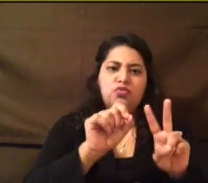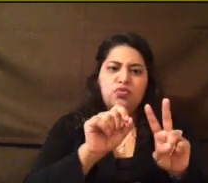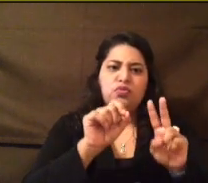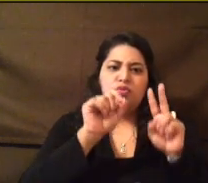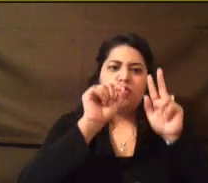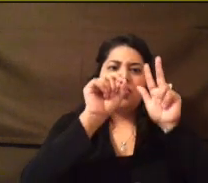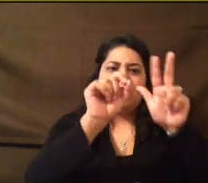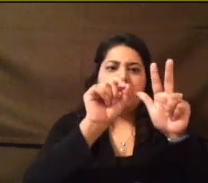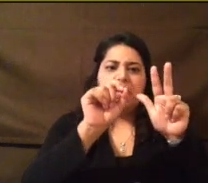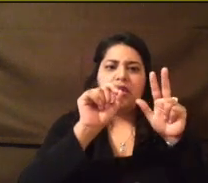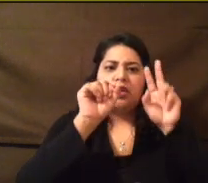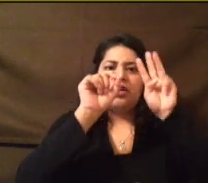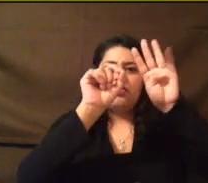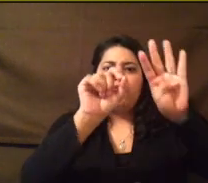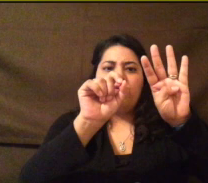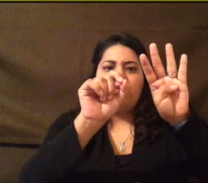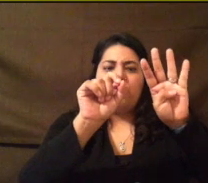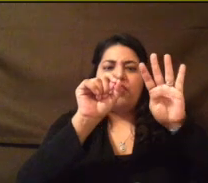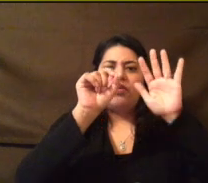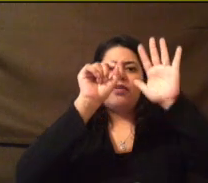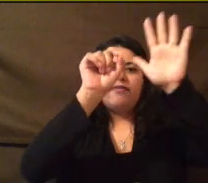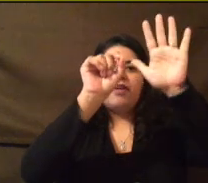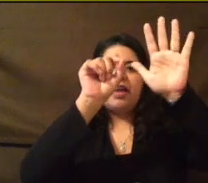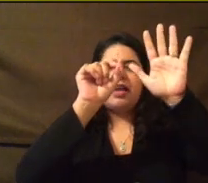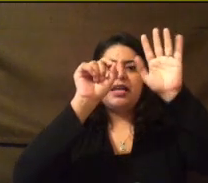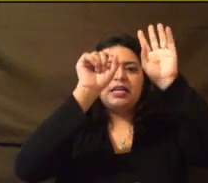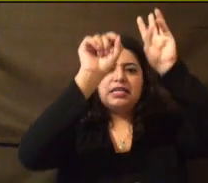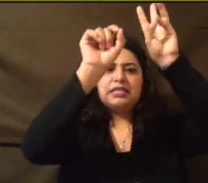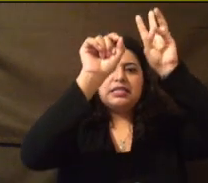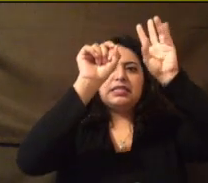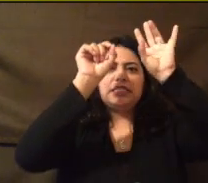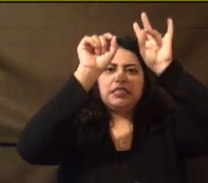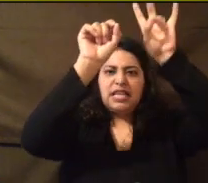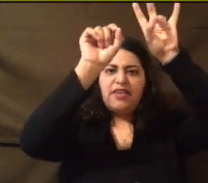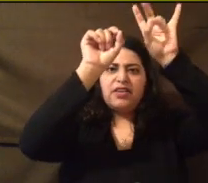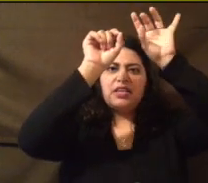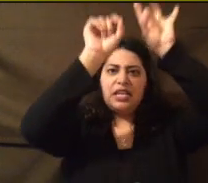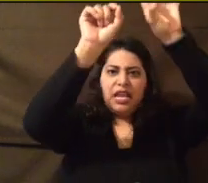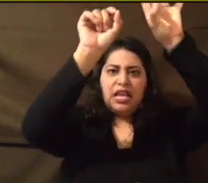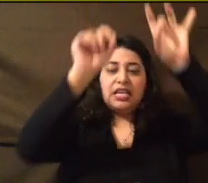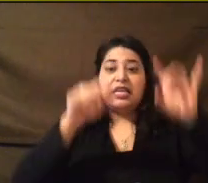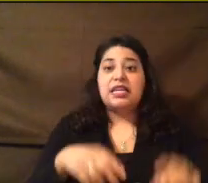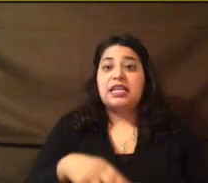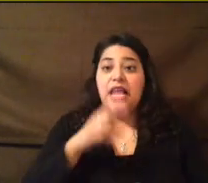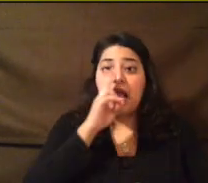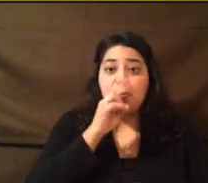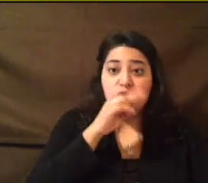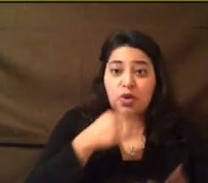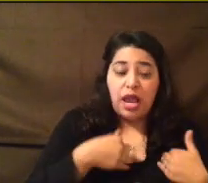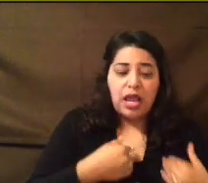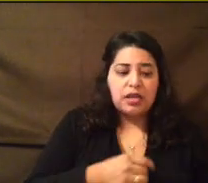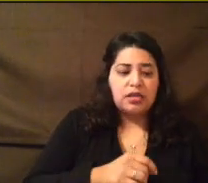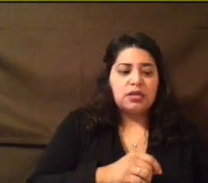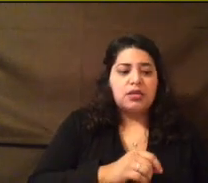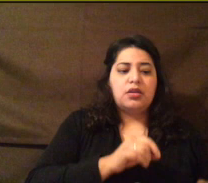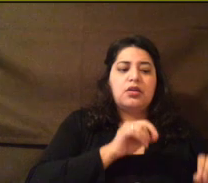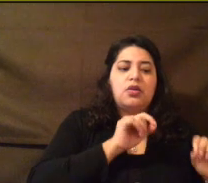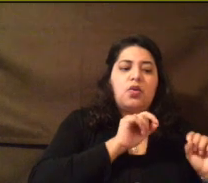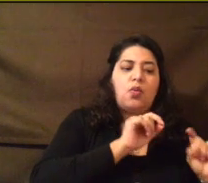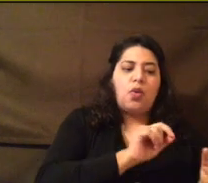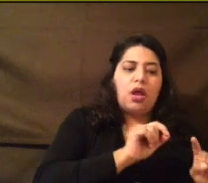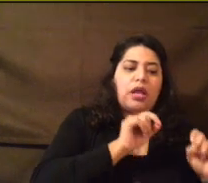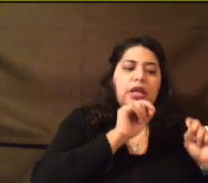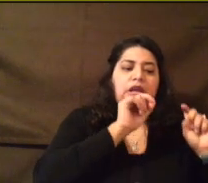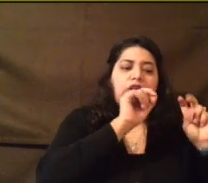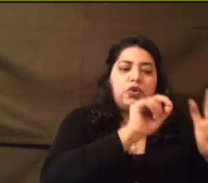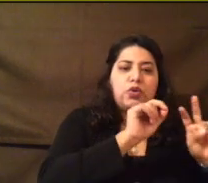there's 1, 2, 3, 4, 5, 6, 7, 8. And then for